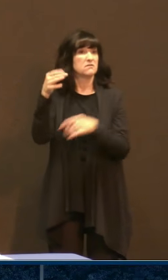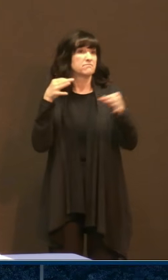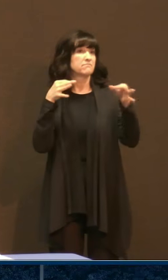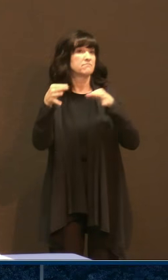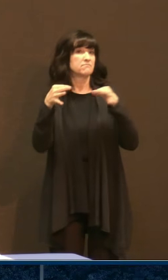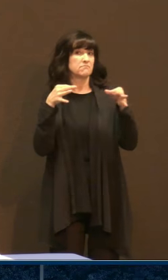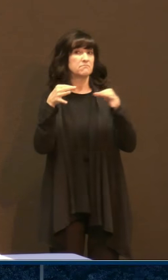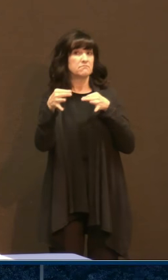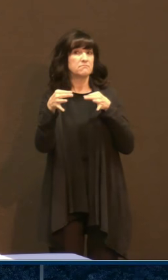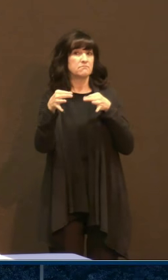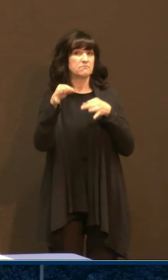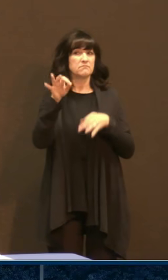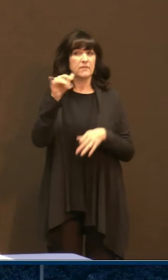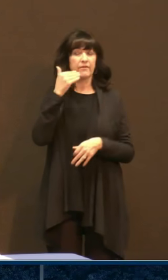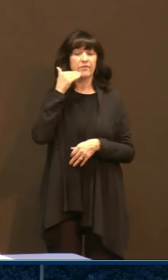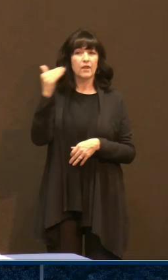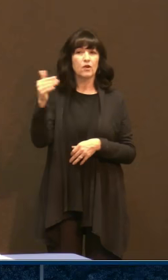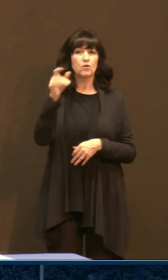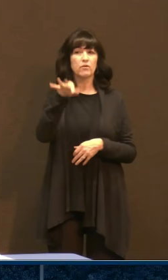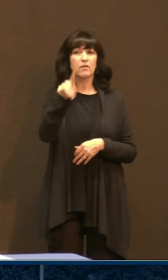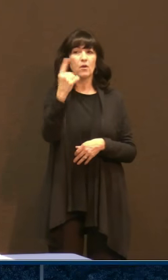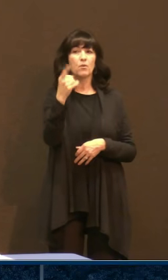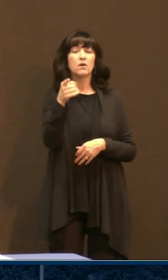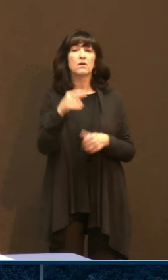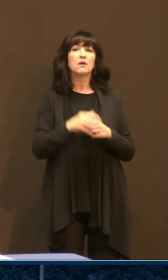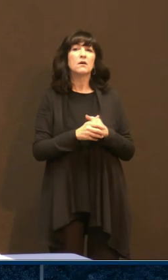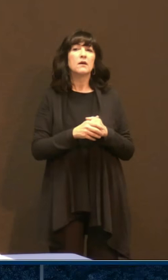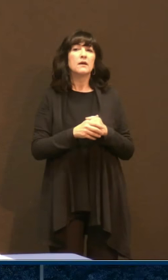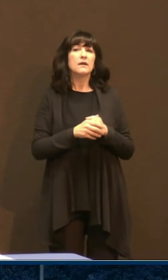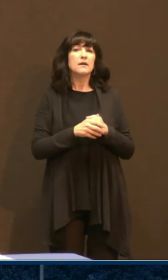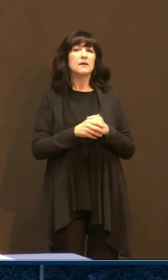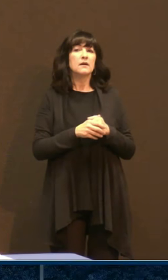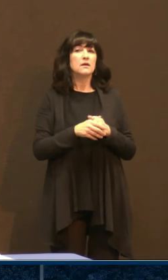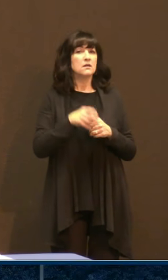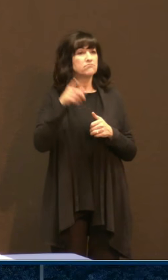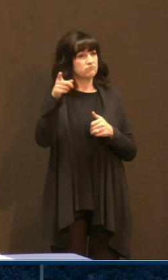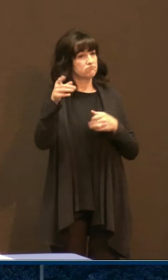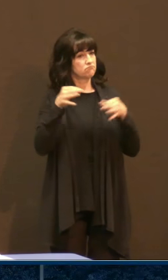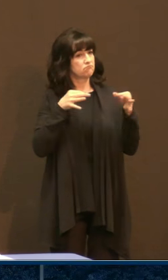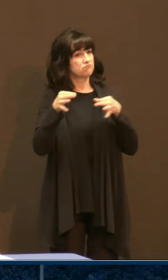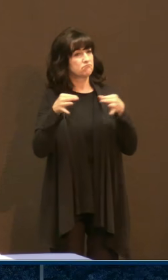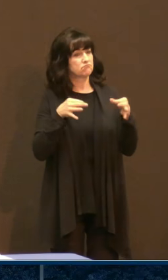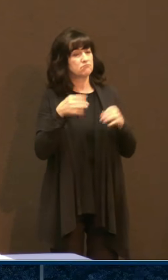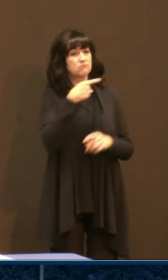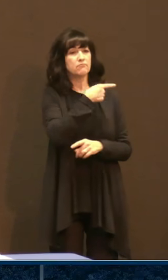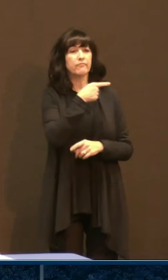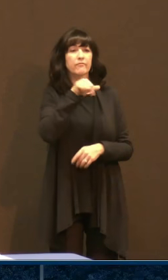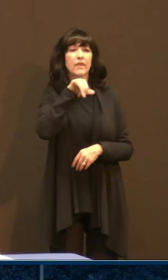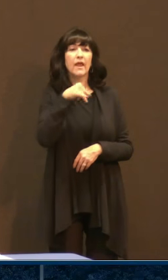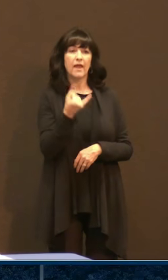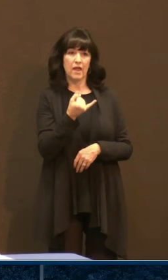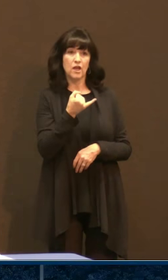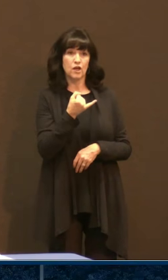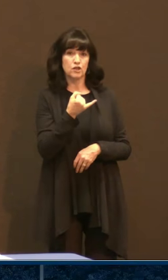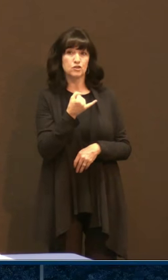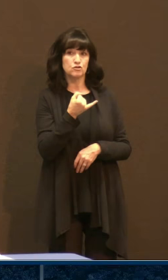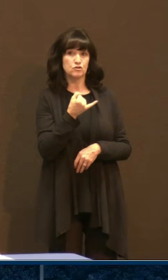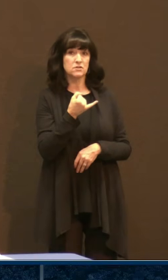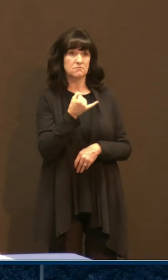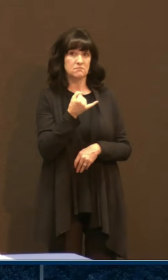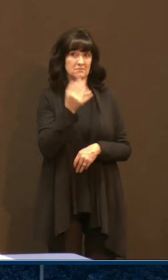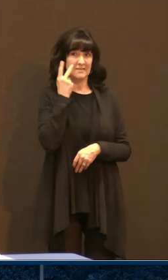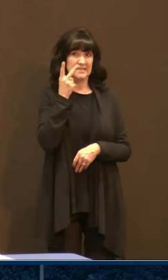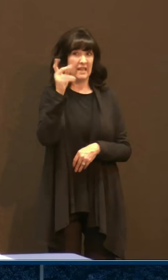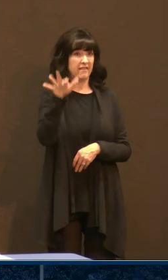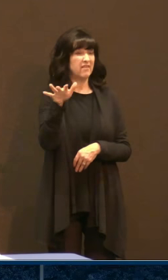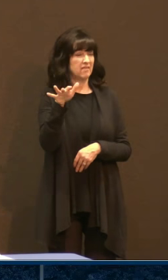one. Thanks, Jessica, because I think it tells a story, and AJ referred to it. This is really a hard number,